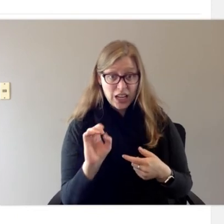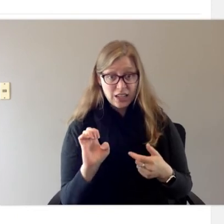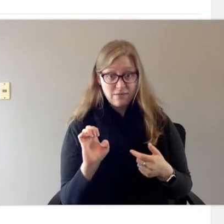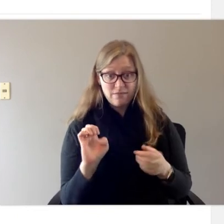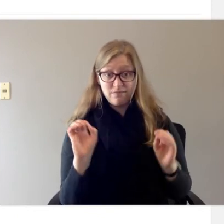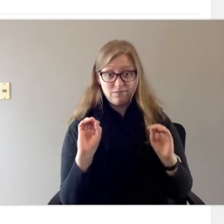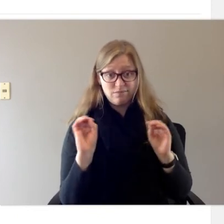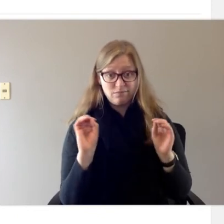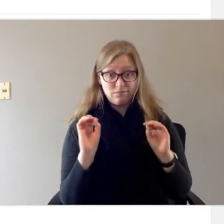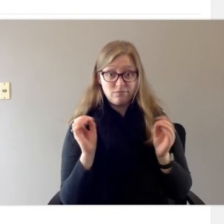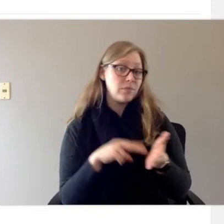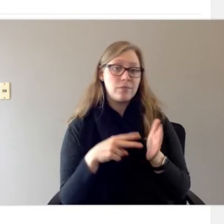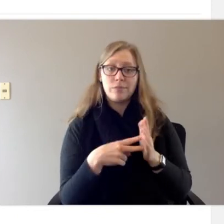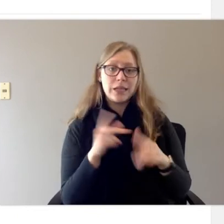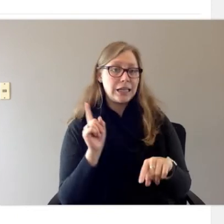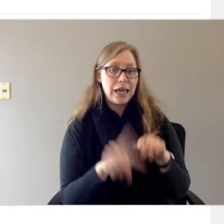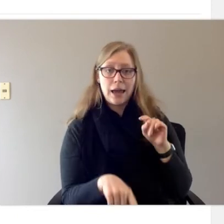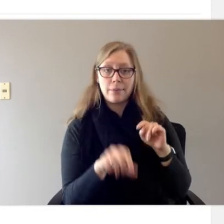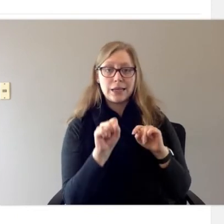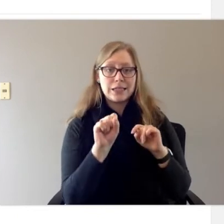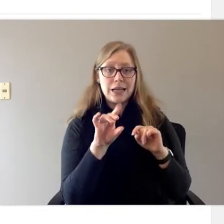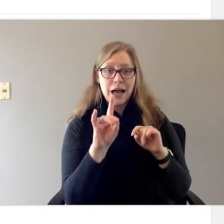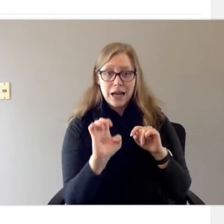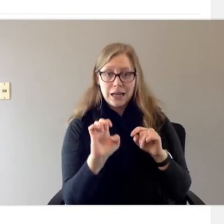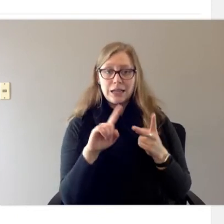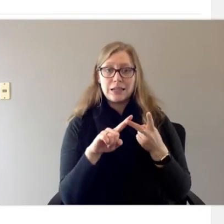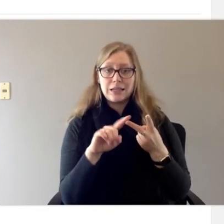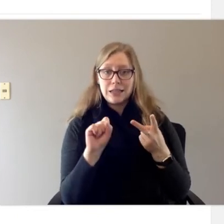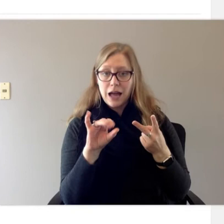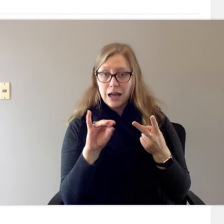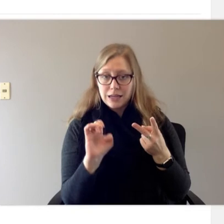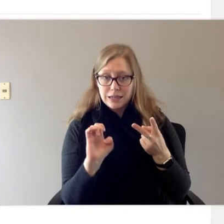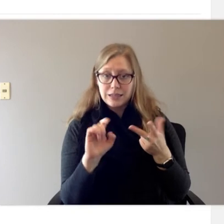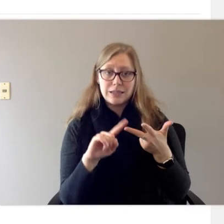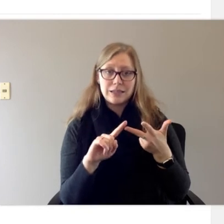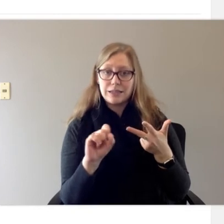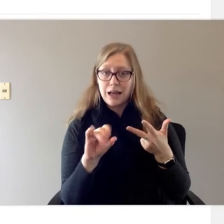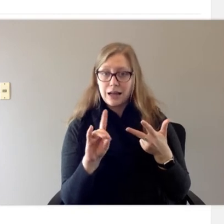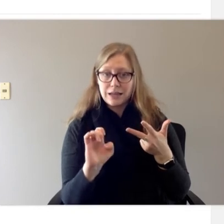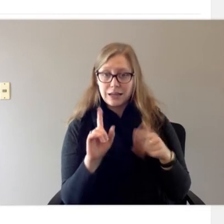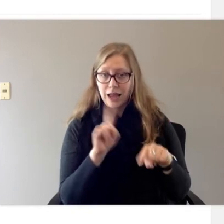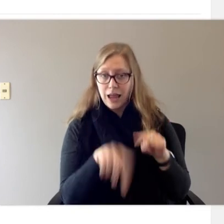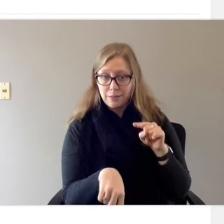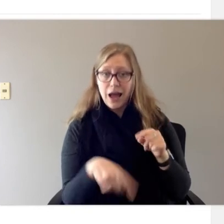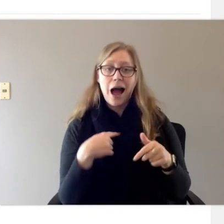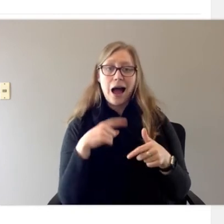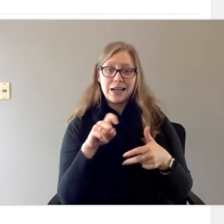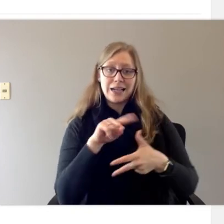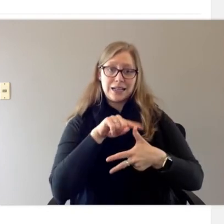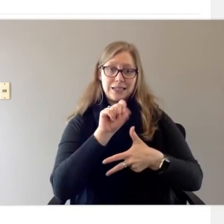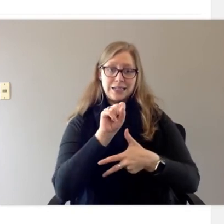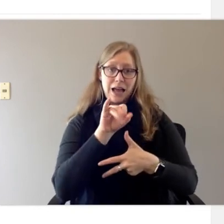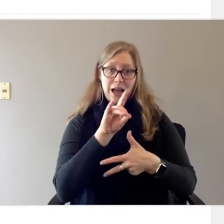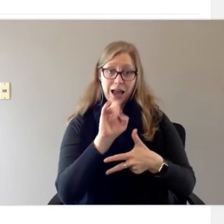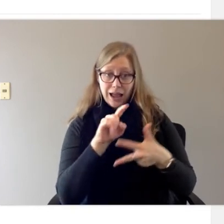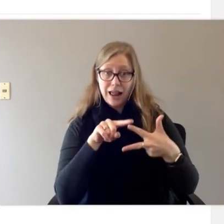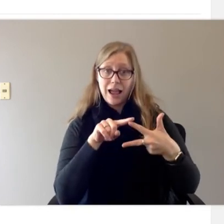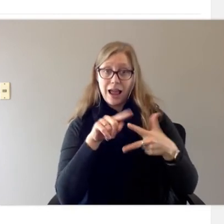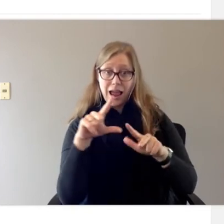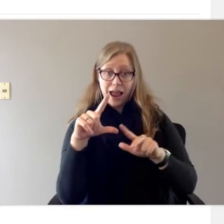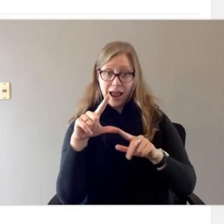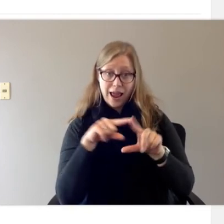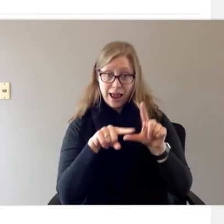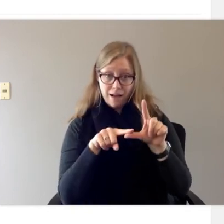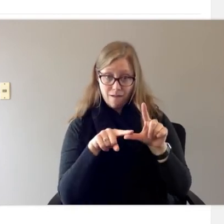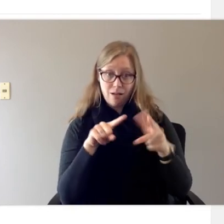probably not going to be side, side, side. So what I'm looking for is a side, angle, side. And so here's, if I'm looking at this, I have a